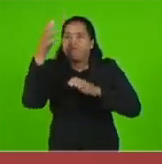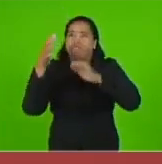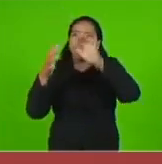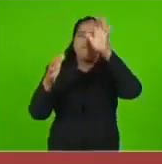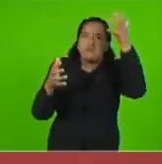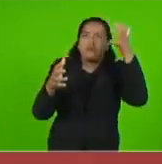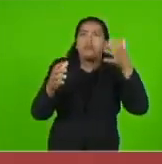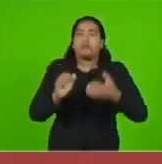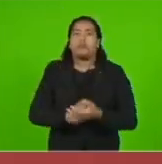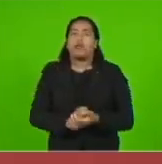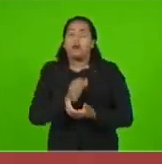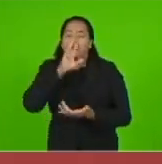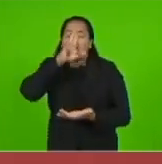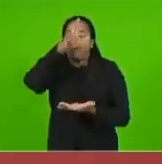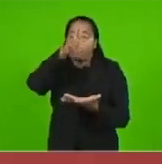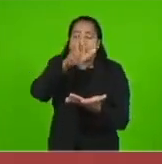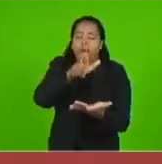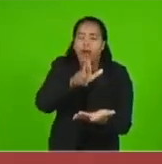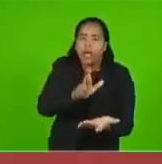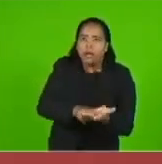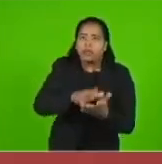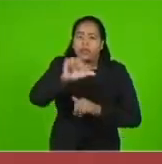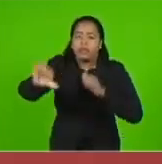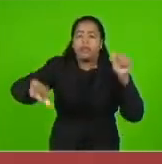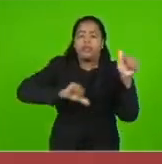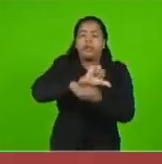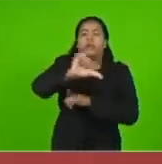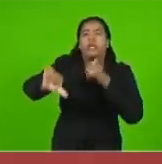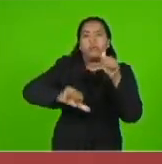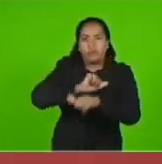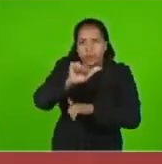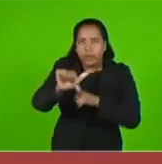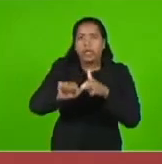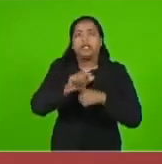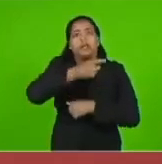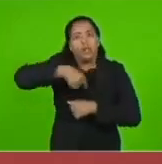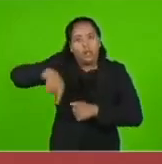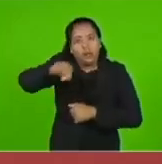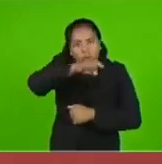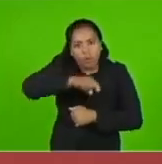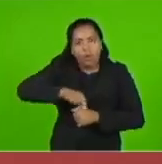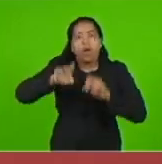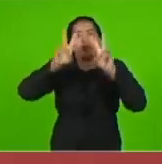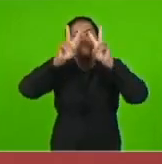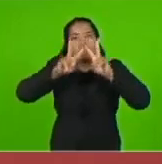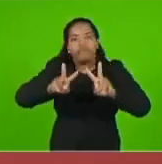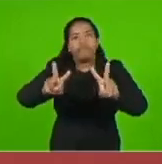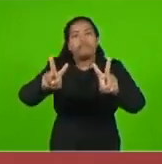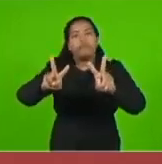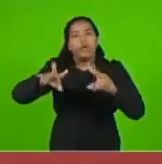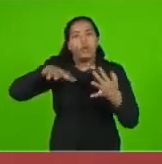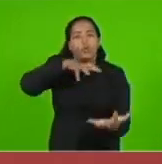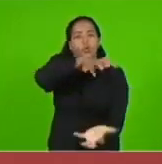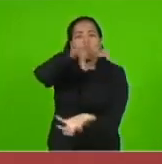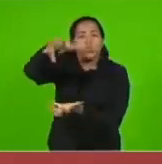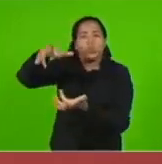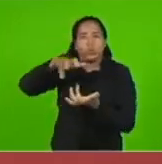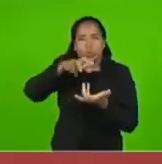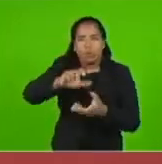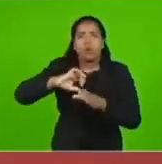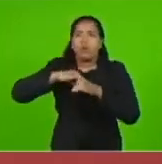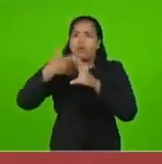fourth trumpet, we're going to see signs and judgments that are going to take place related to the alteration that we see here involving the entire